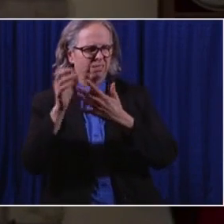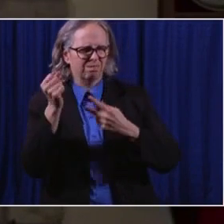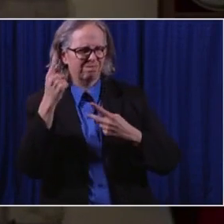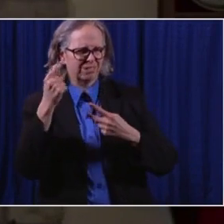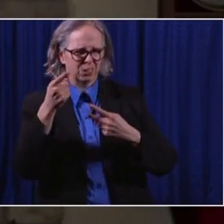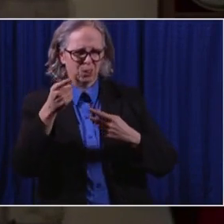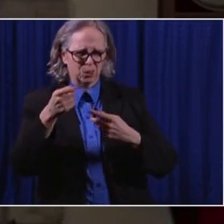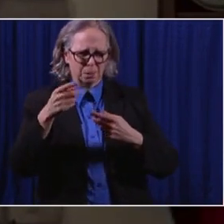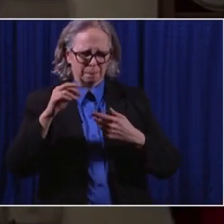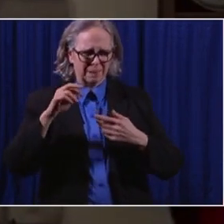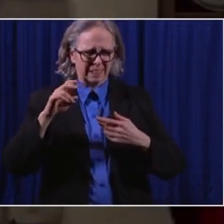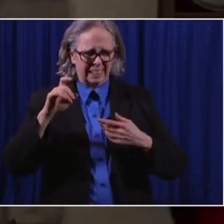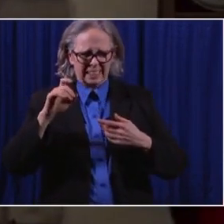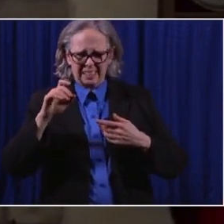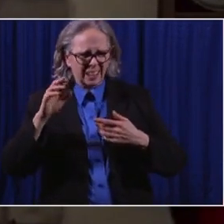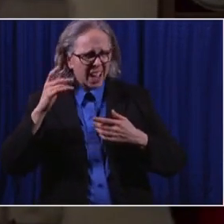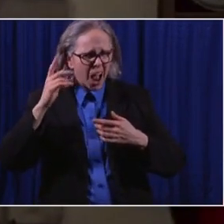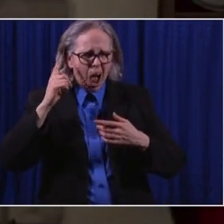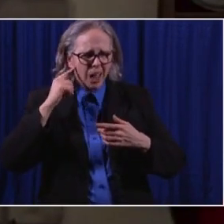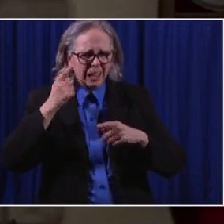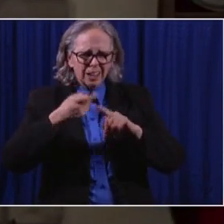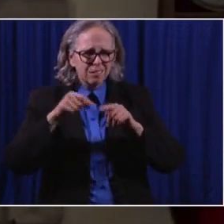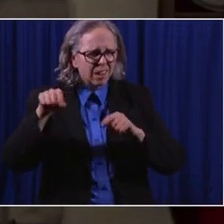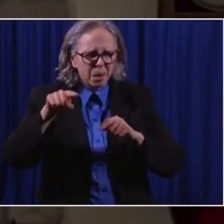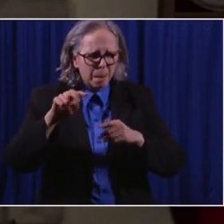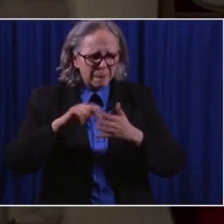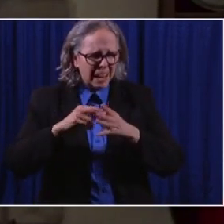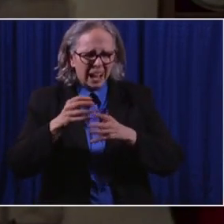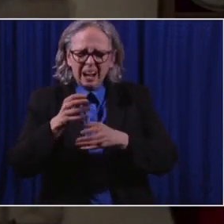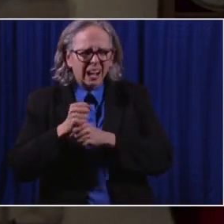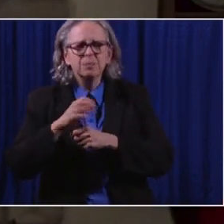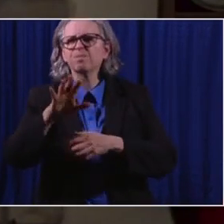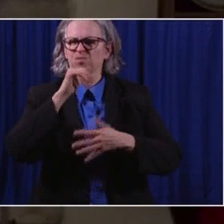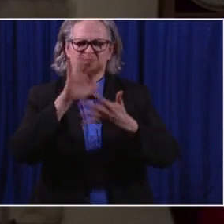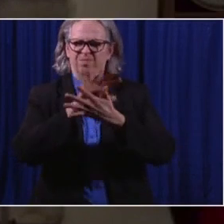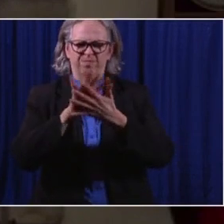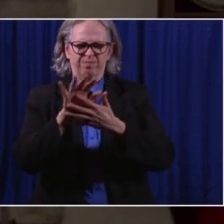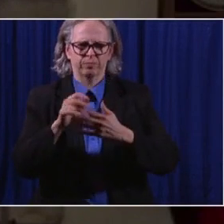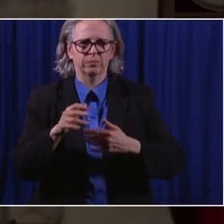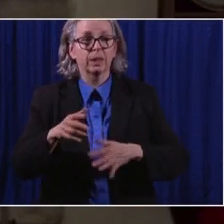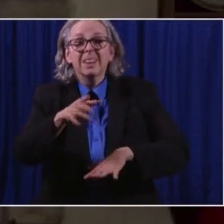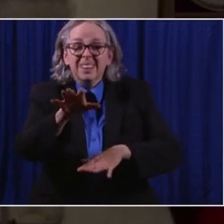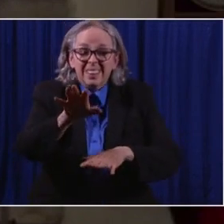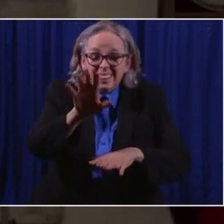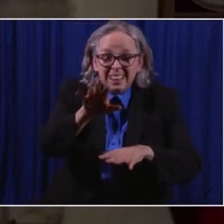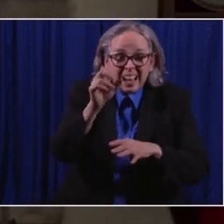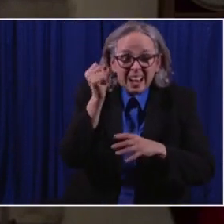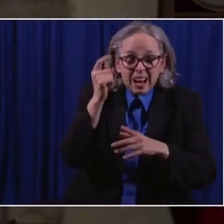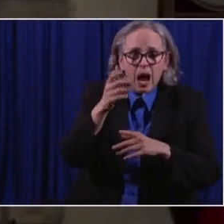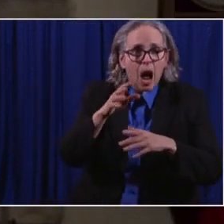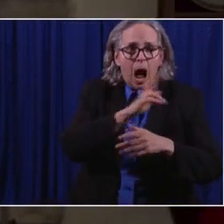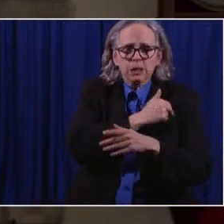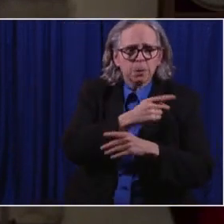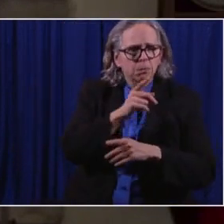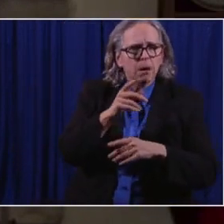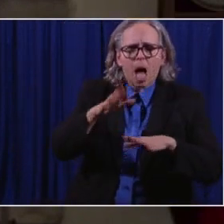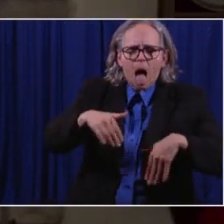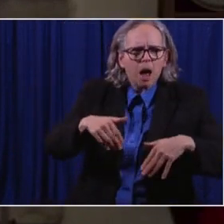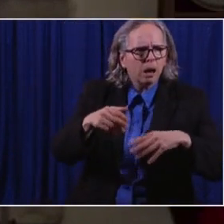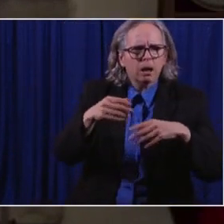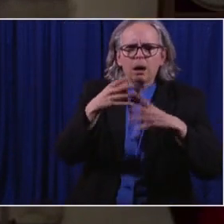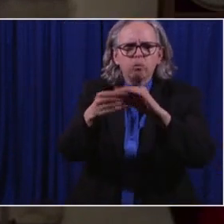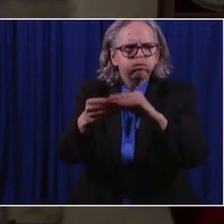getting it? I'm sorry, I just don't quite understand. No, I'm sorry. If they're not saying much about their shipments, when they're